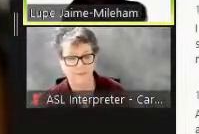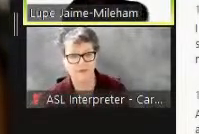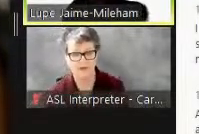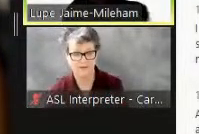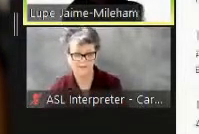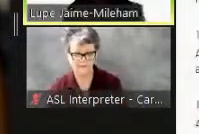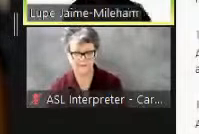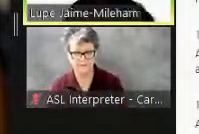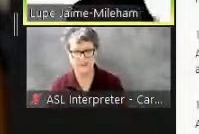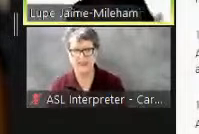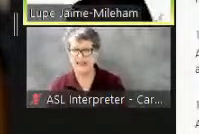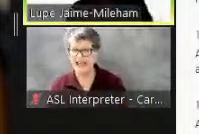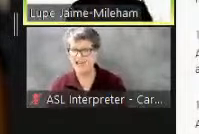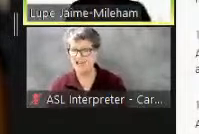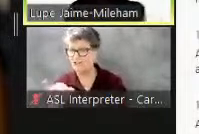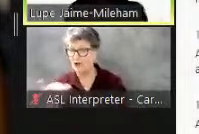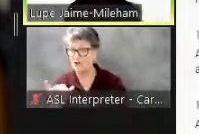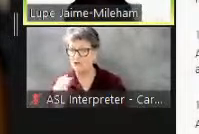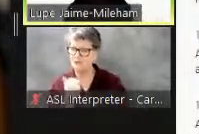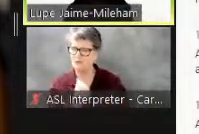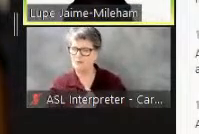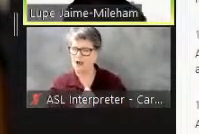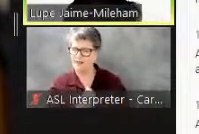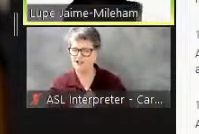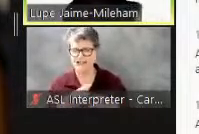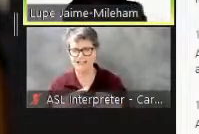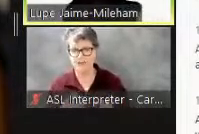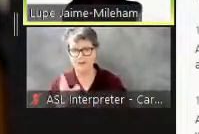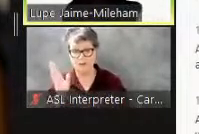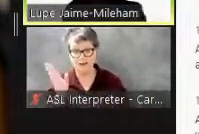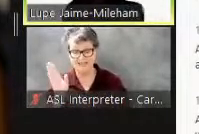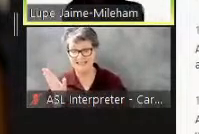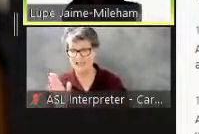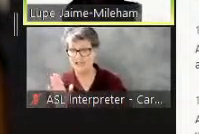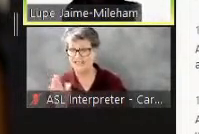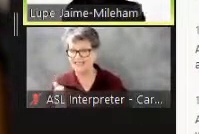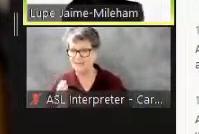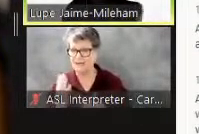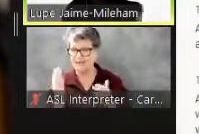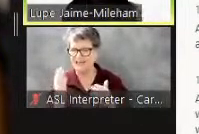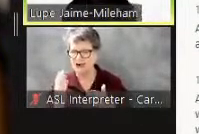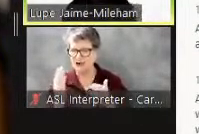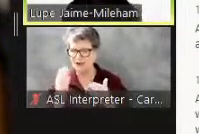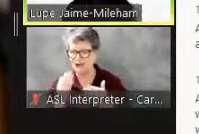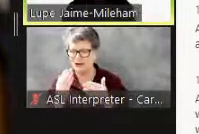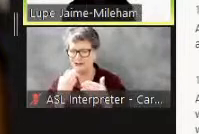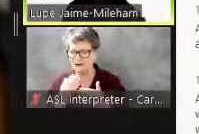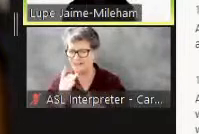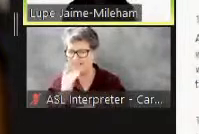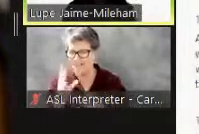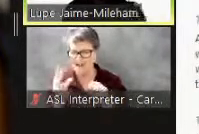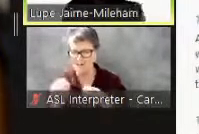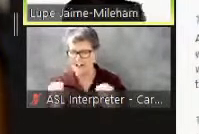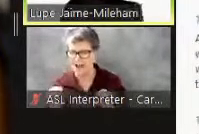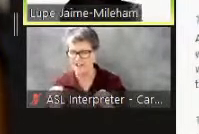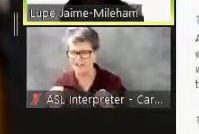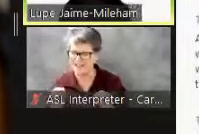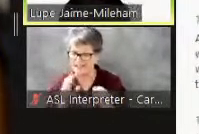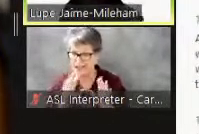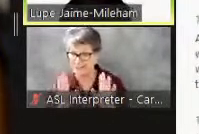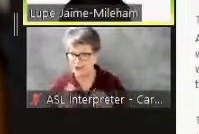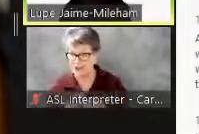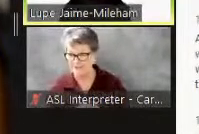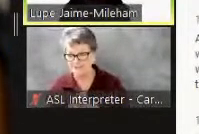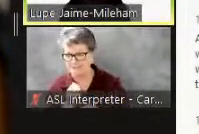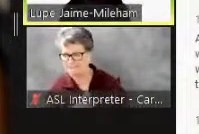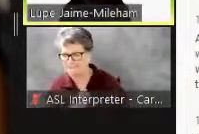Oh, and just want to also apologize that during the presentation, it seems like I'm getting darker and darker. The light in my office is not the greatest. So